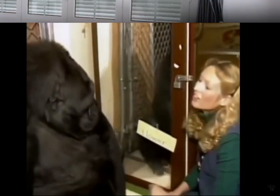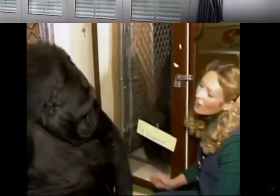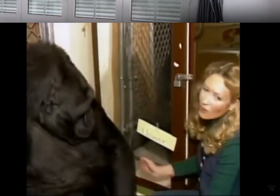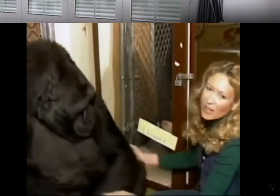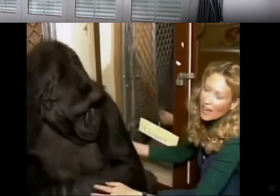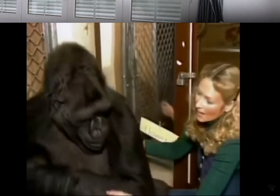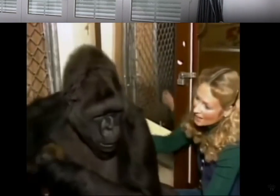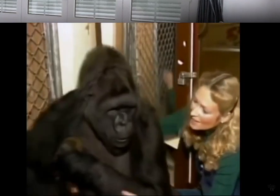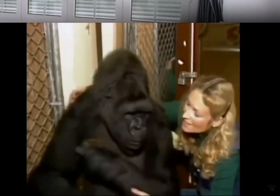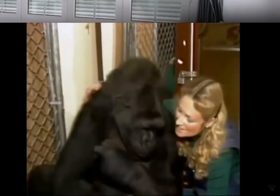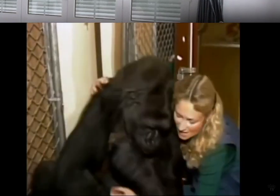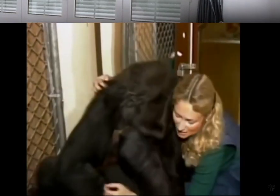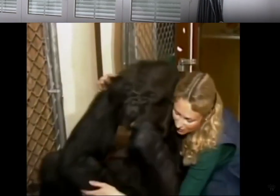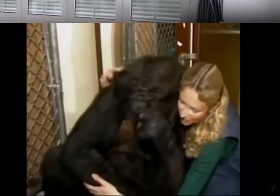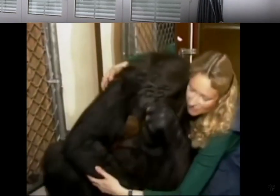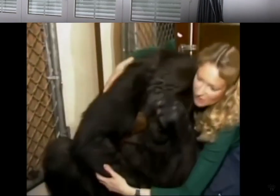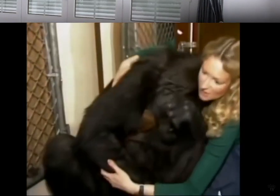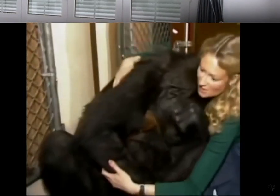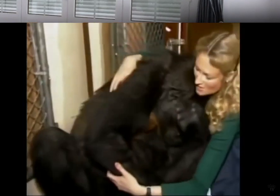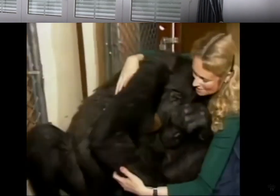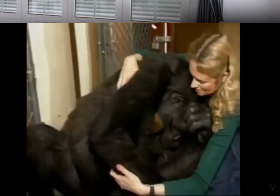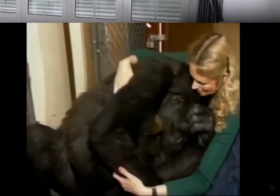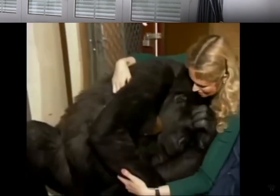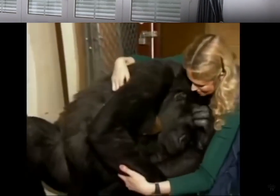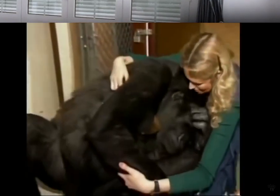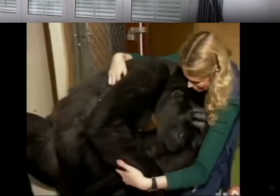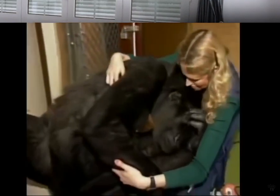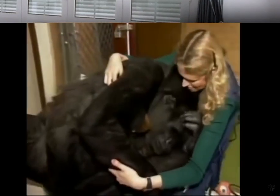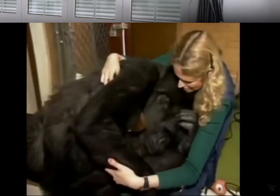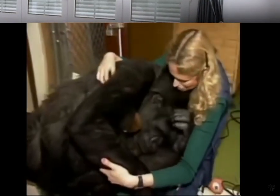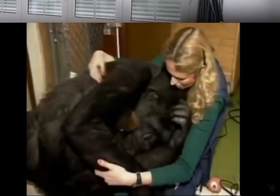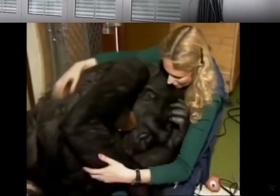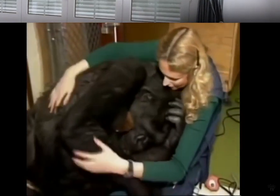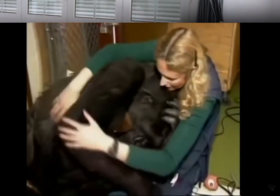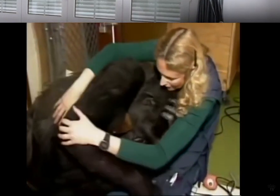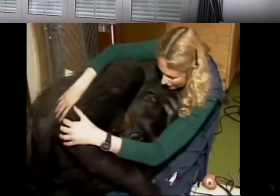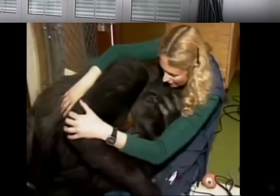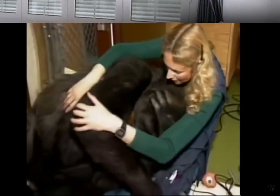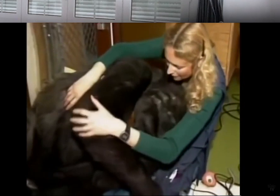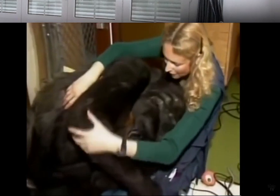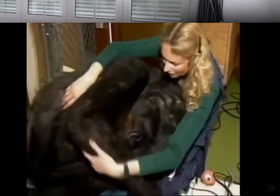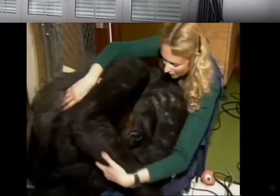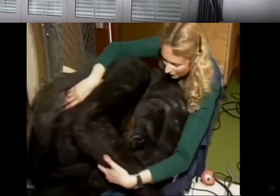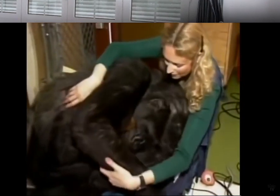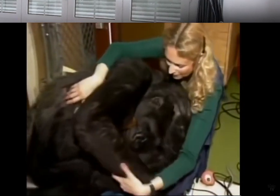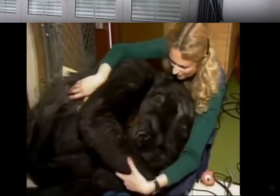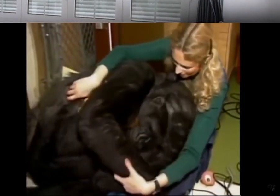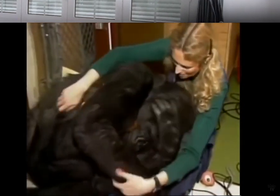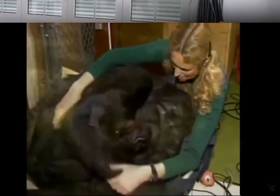love. Okay, that's very good. That is you. You are a